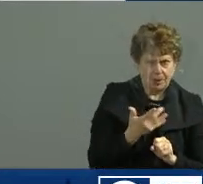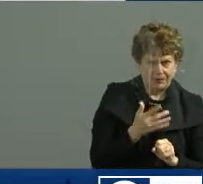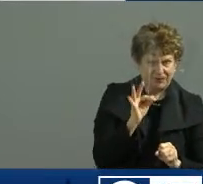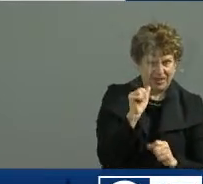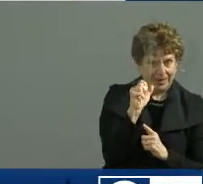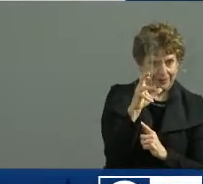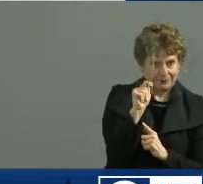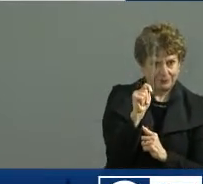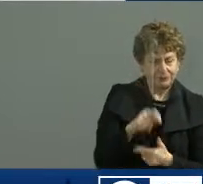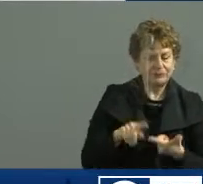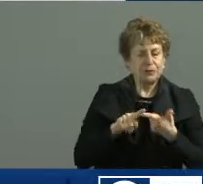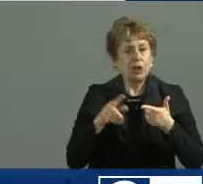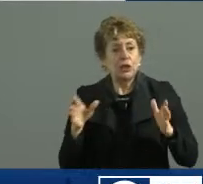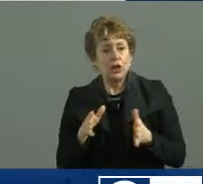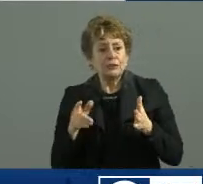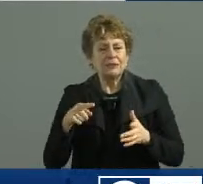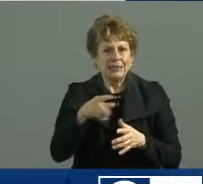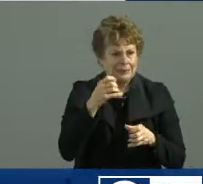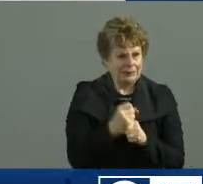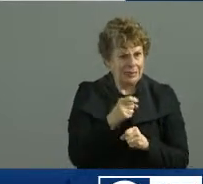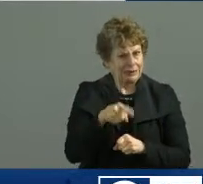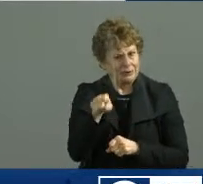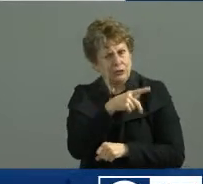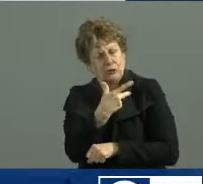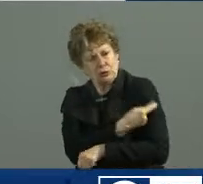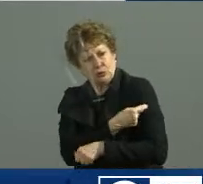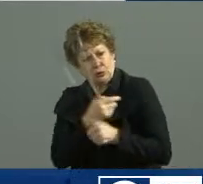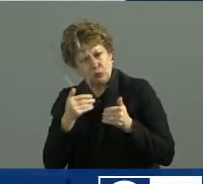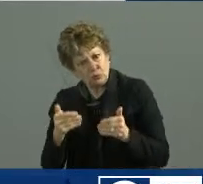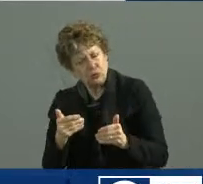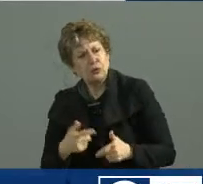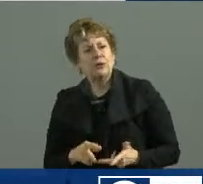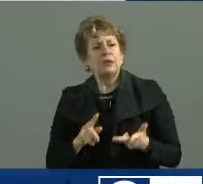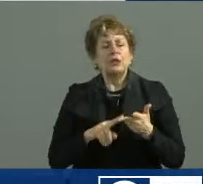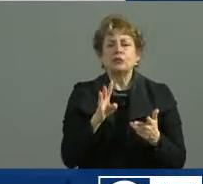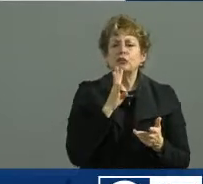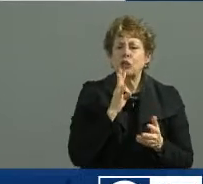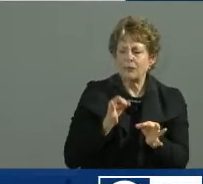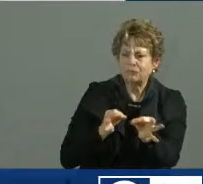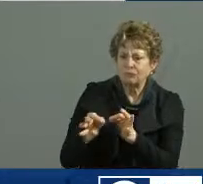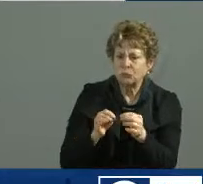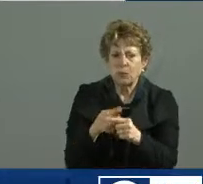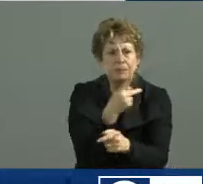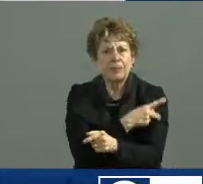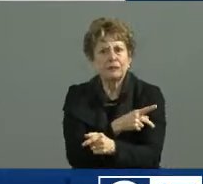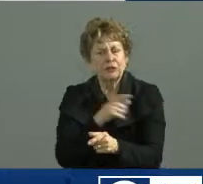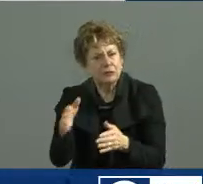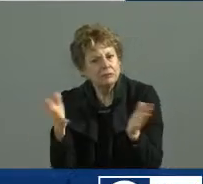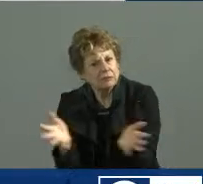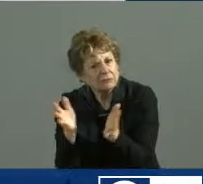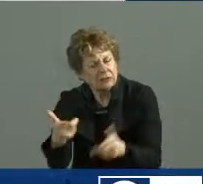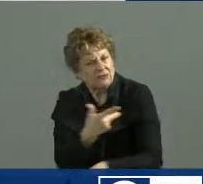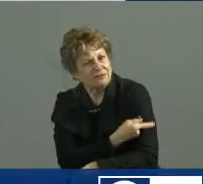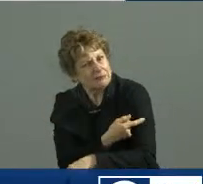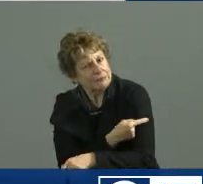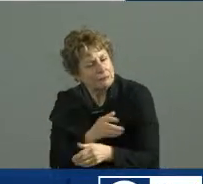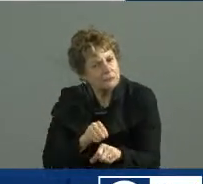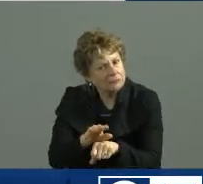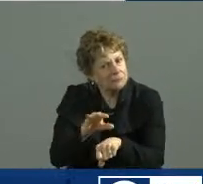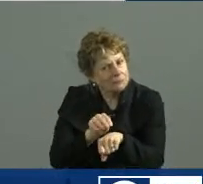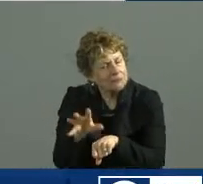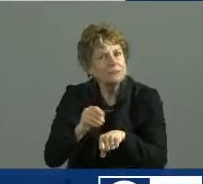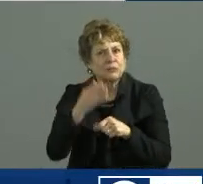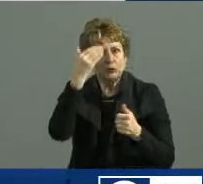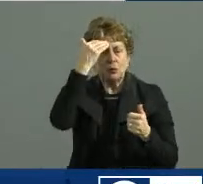get vaccinated and then to talk to their patients and encourage their patients to get vaccinated. We know from some of the research that we